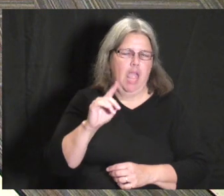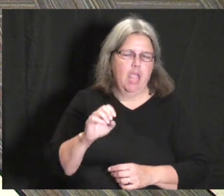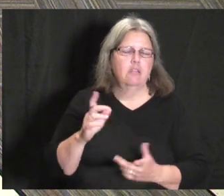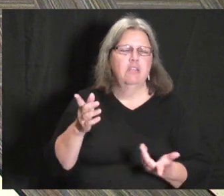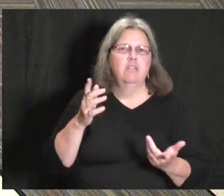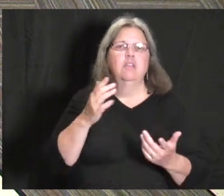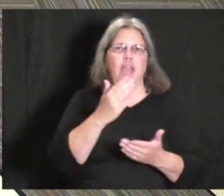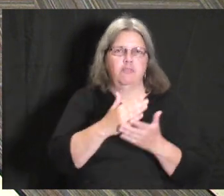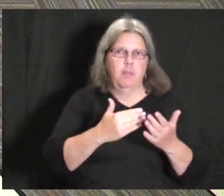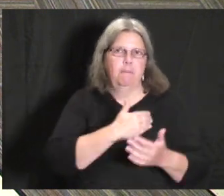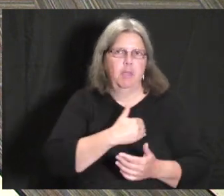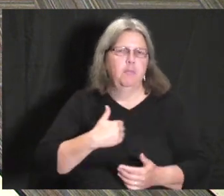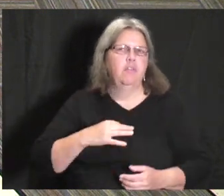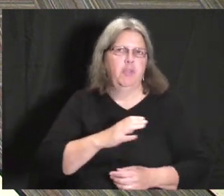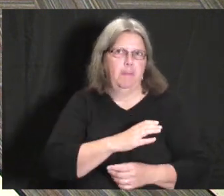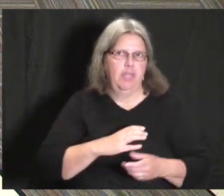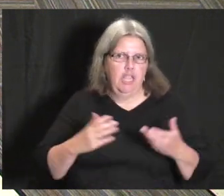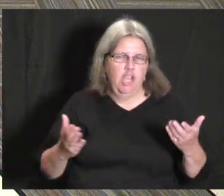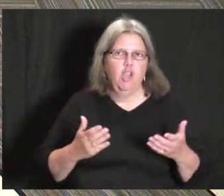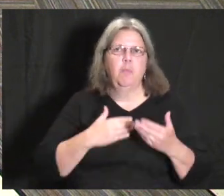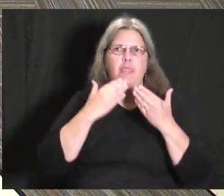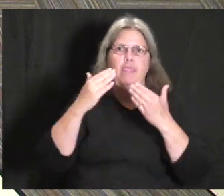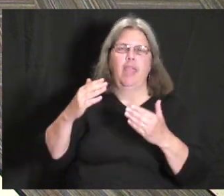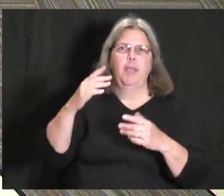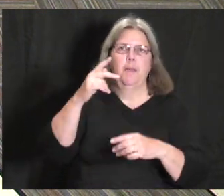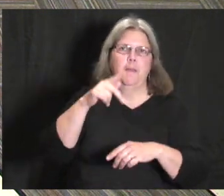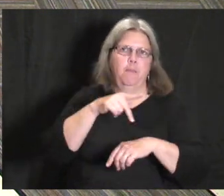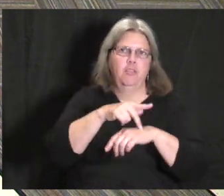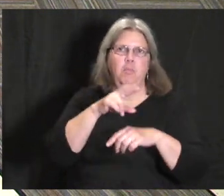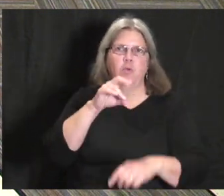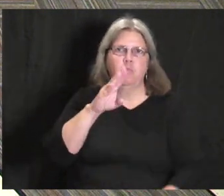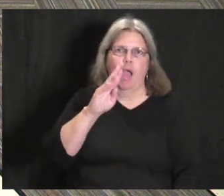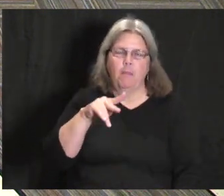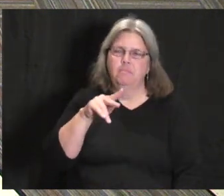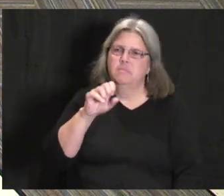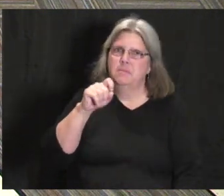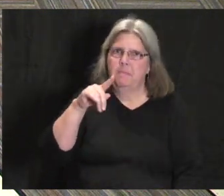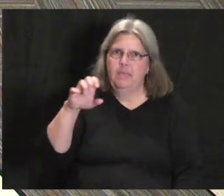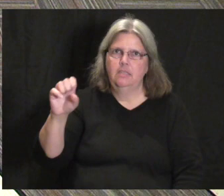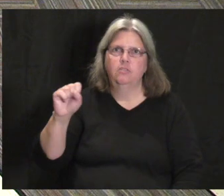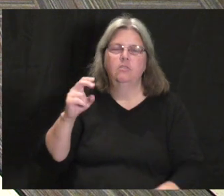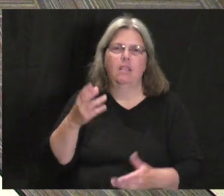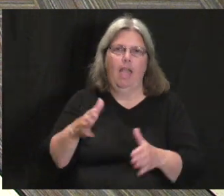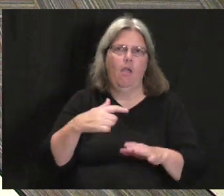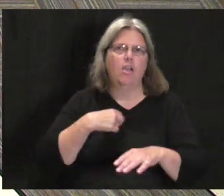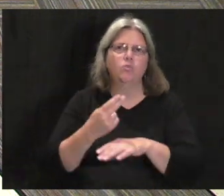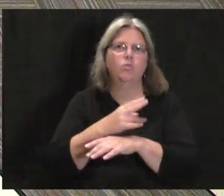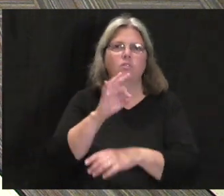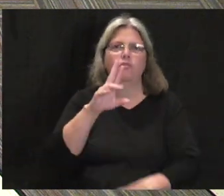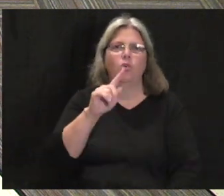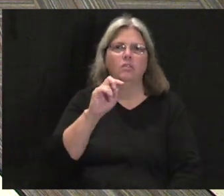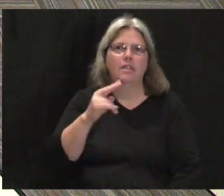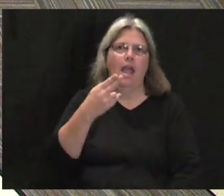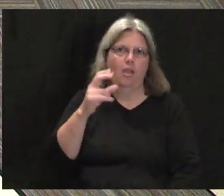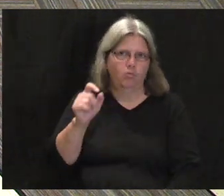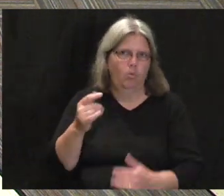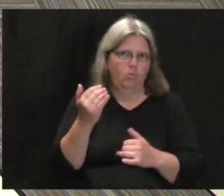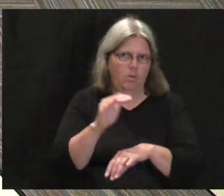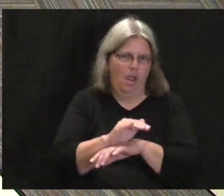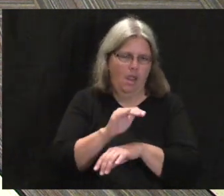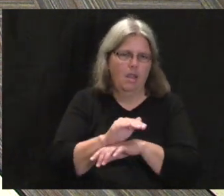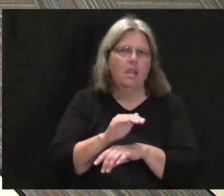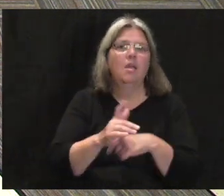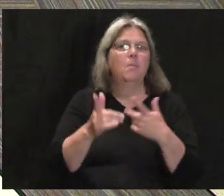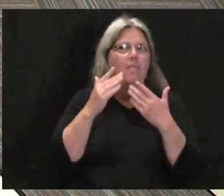thank Principal Rob Spees for allowing us to use Fulton High School this evening, so I want to be sure and